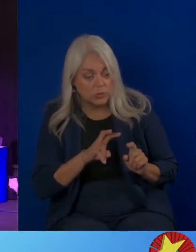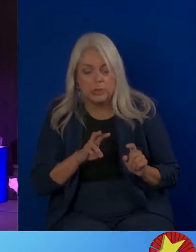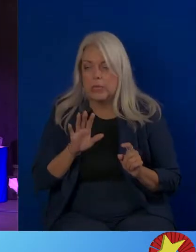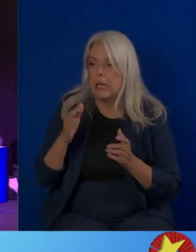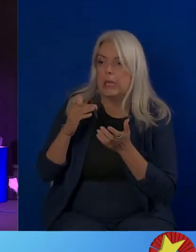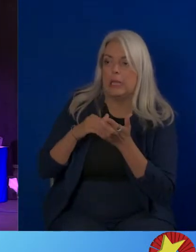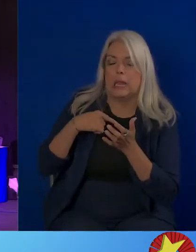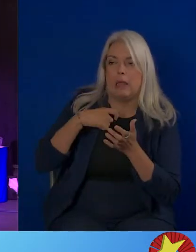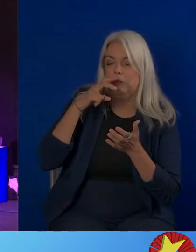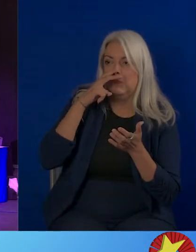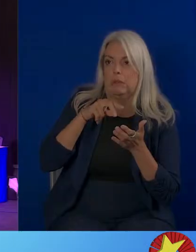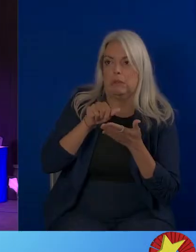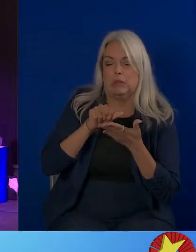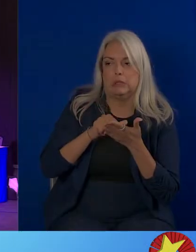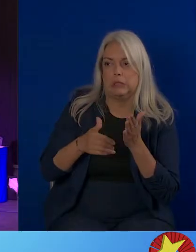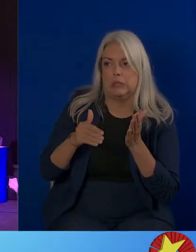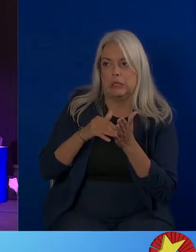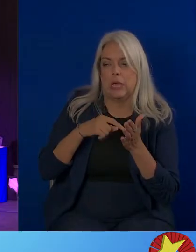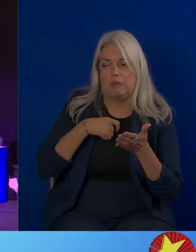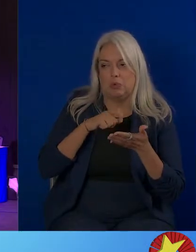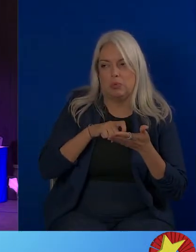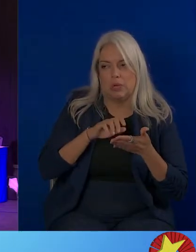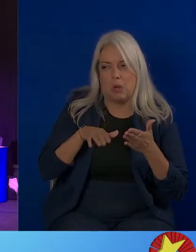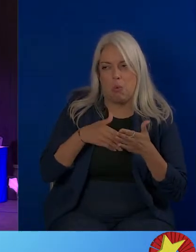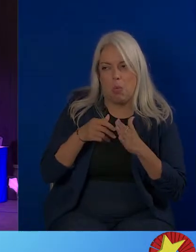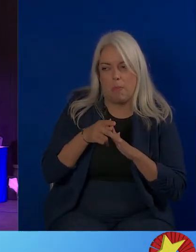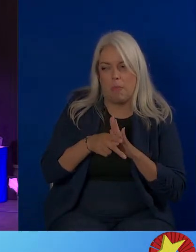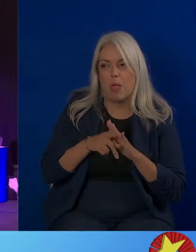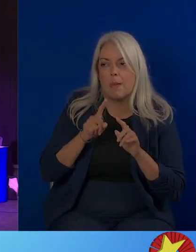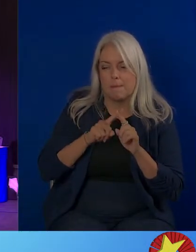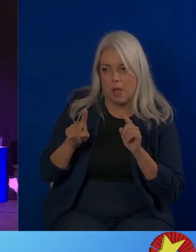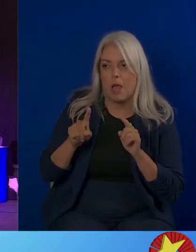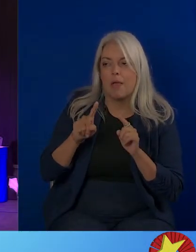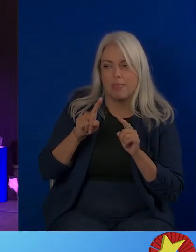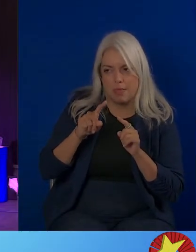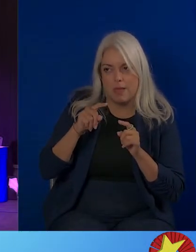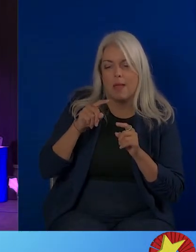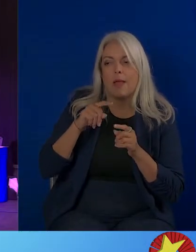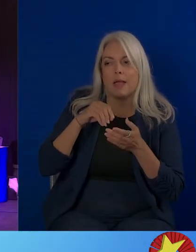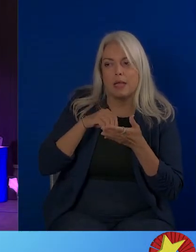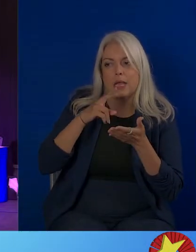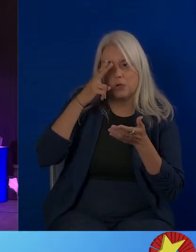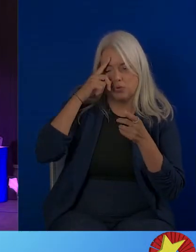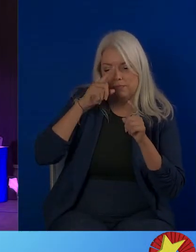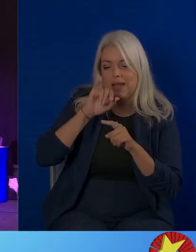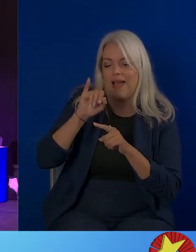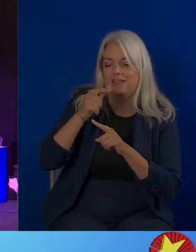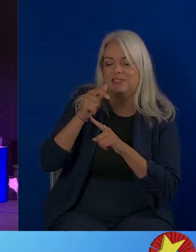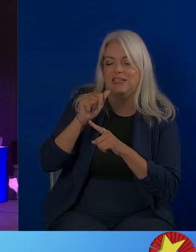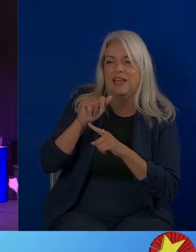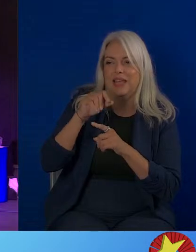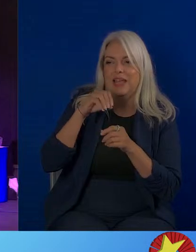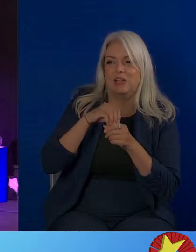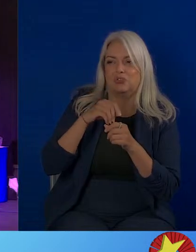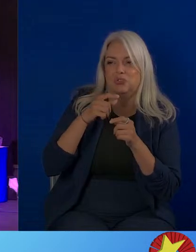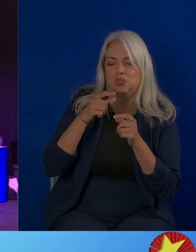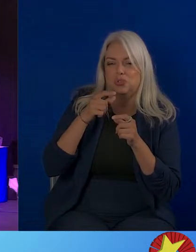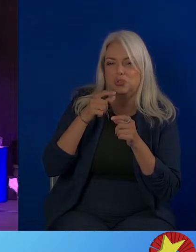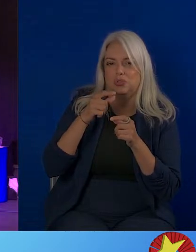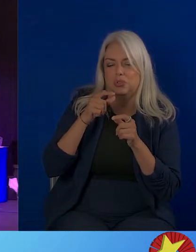whole agenda again to write all the policies down. But the interim agreement specifically is one. I looked at policy